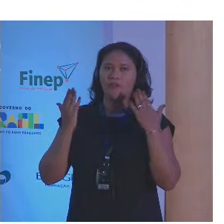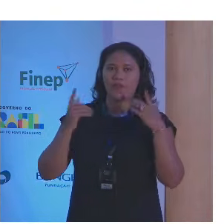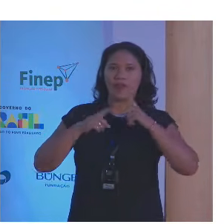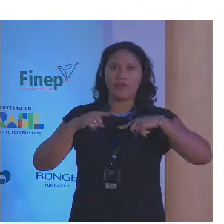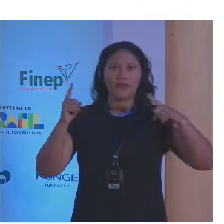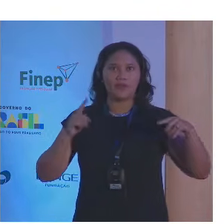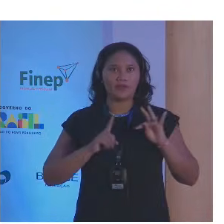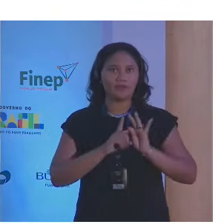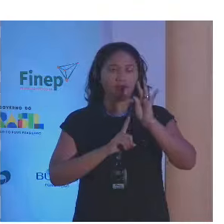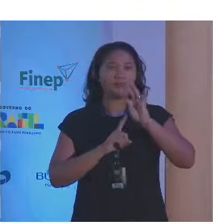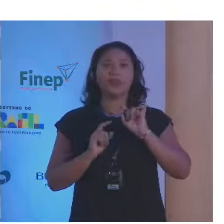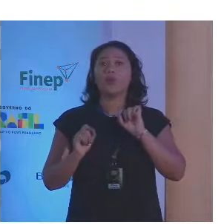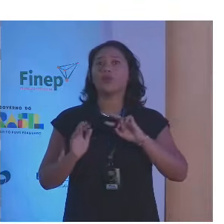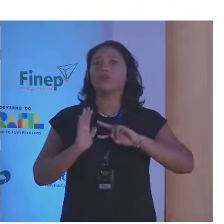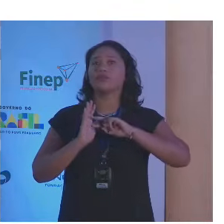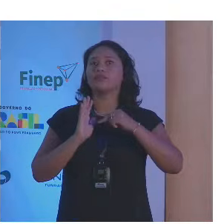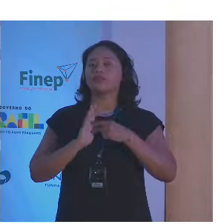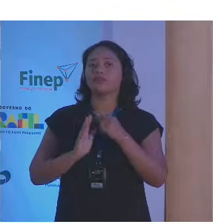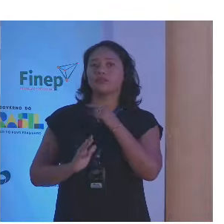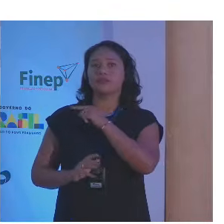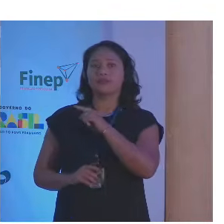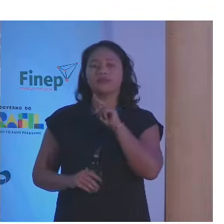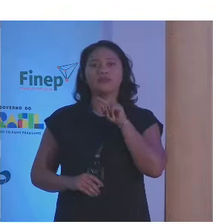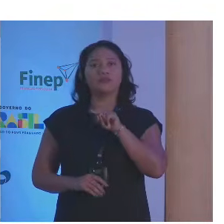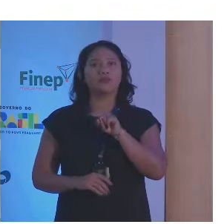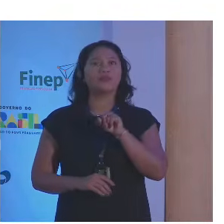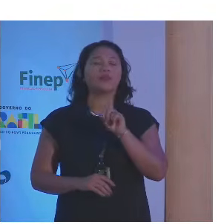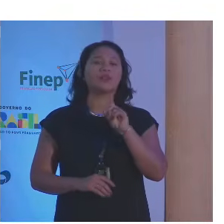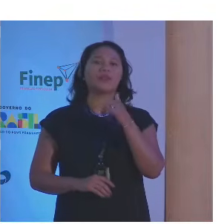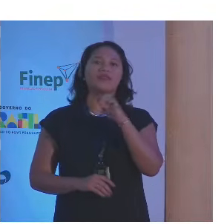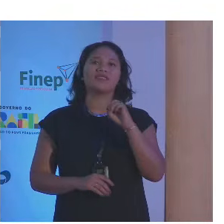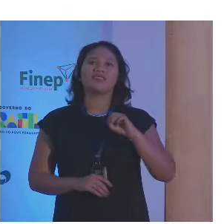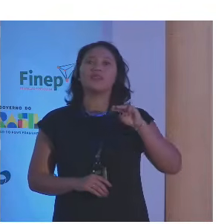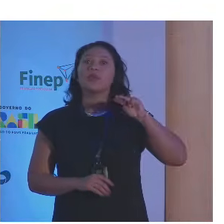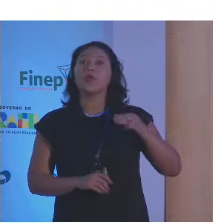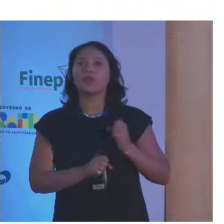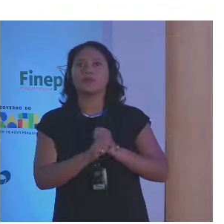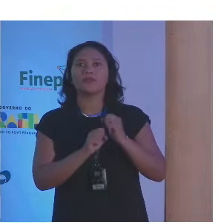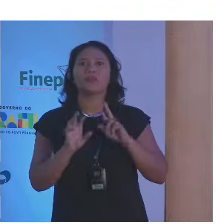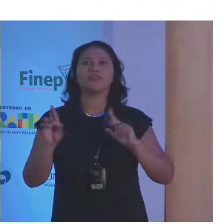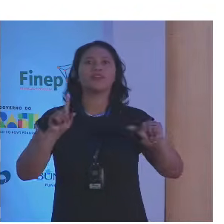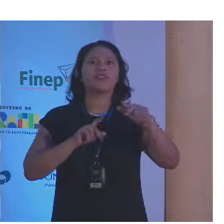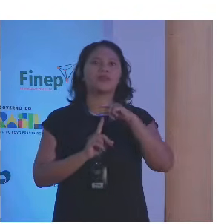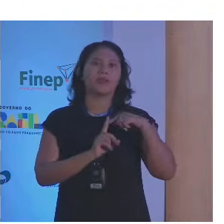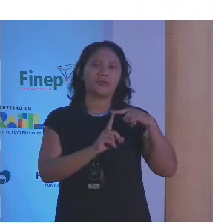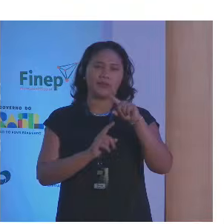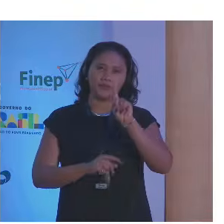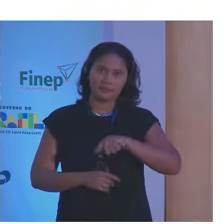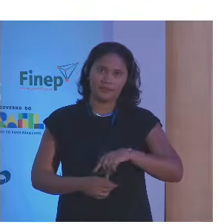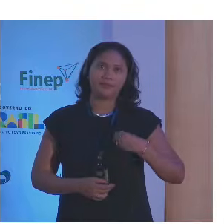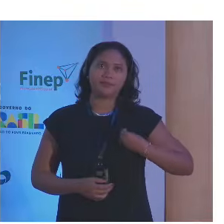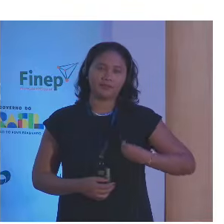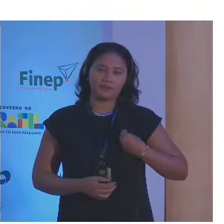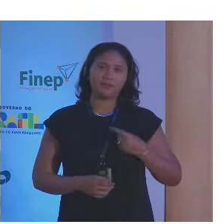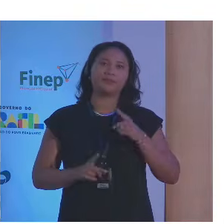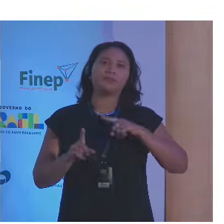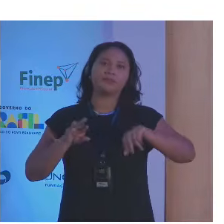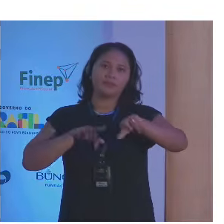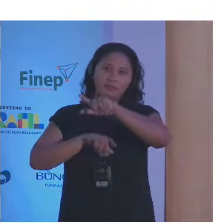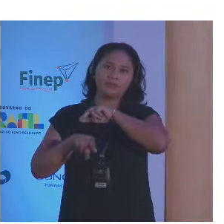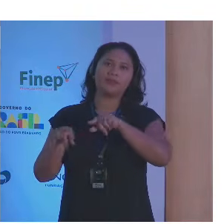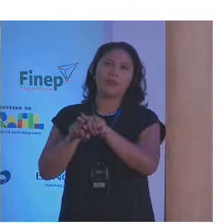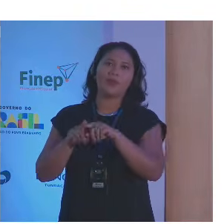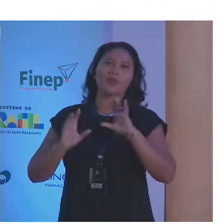this period, corals existed 400 million years ago. Different species clearly and different behavior and environments.